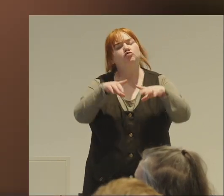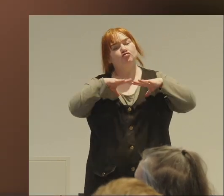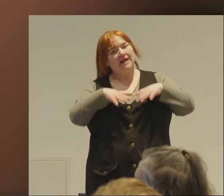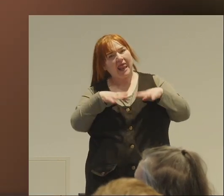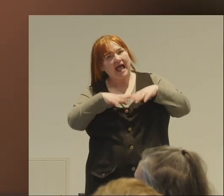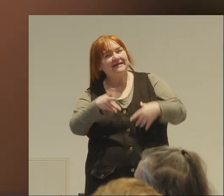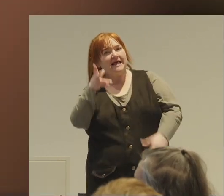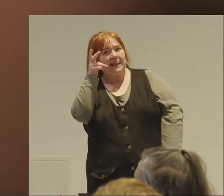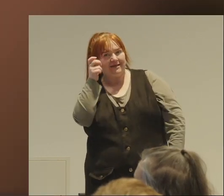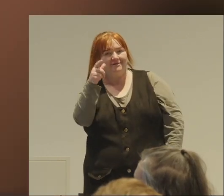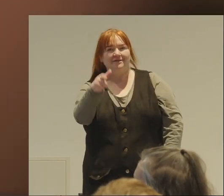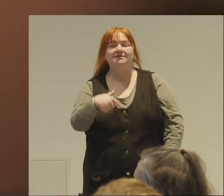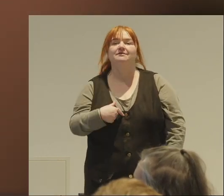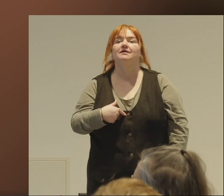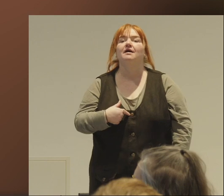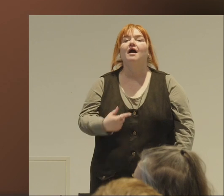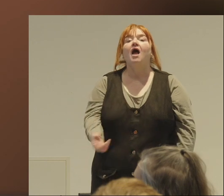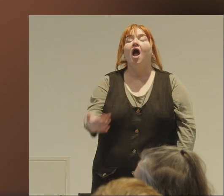listen. I am